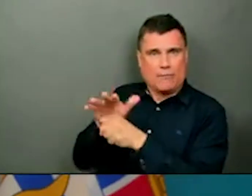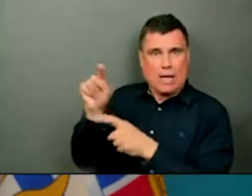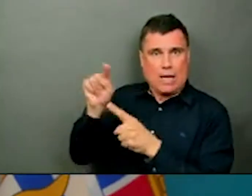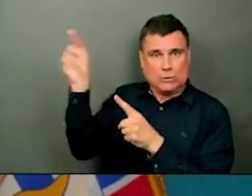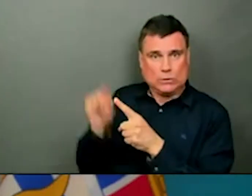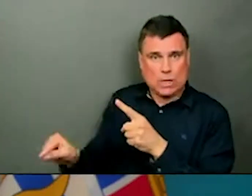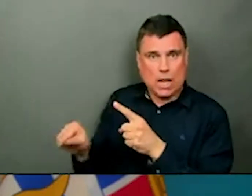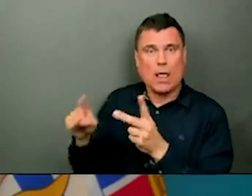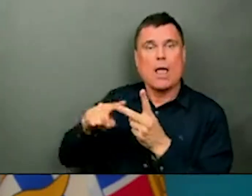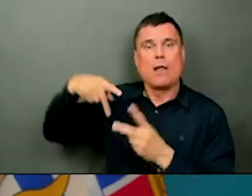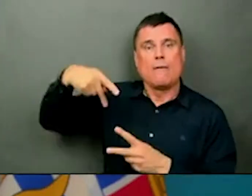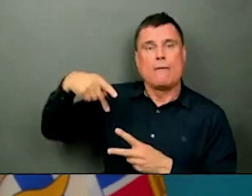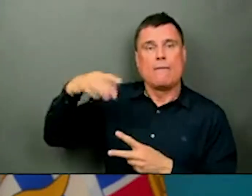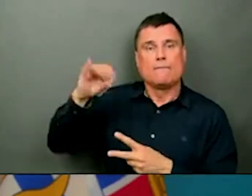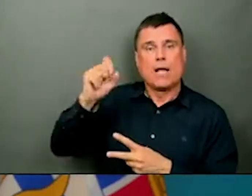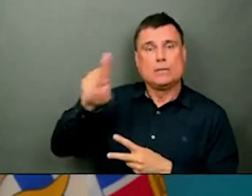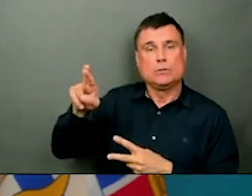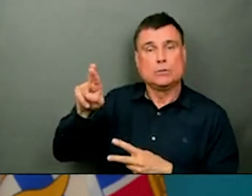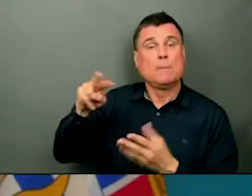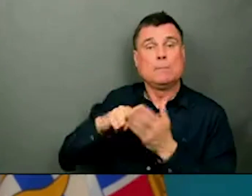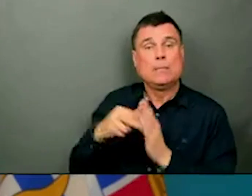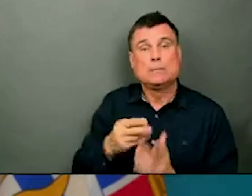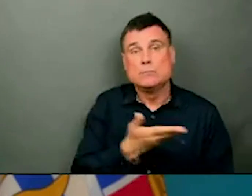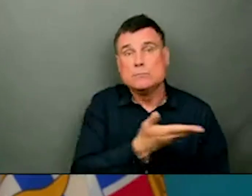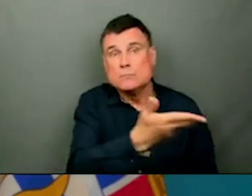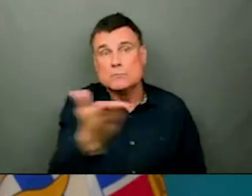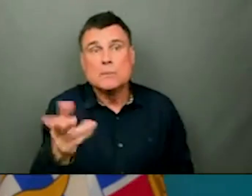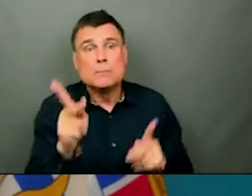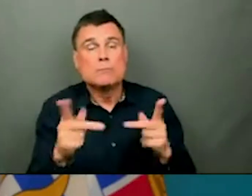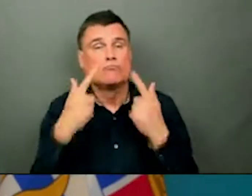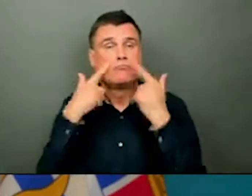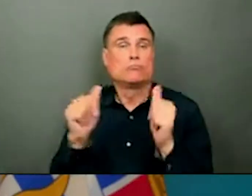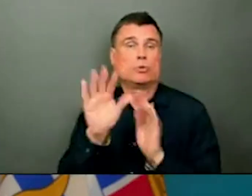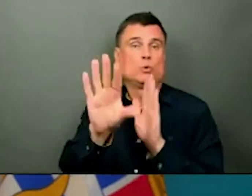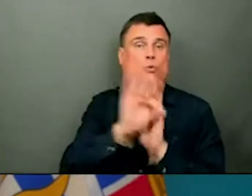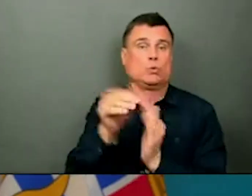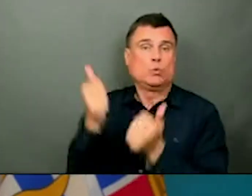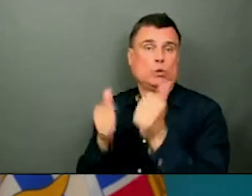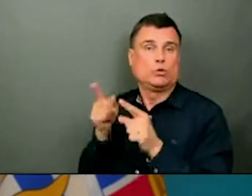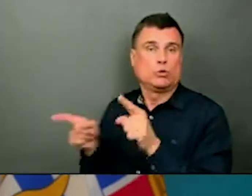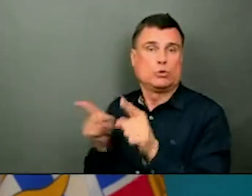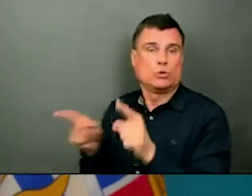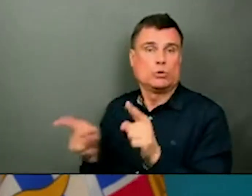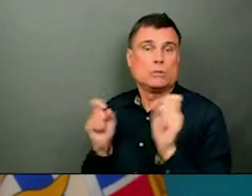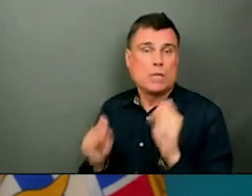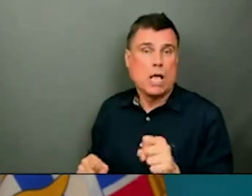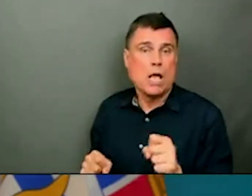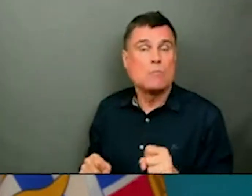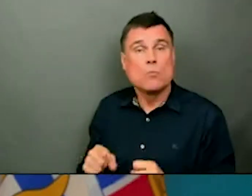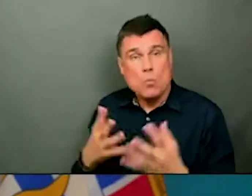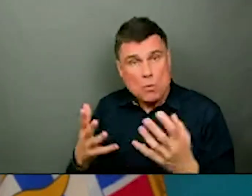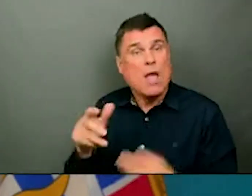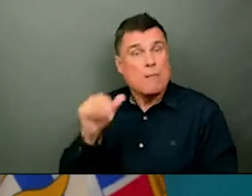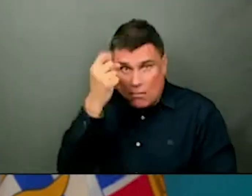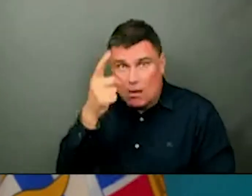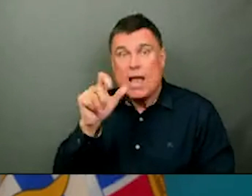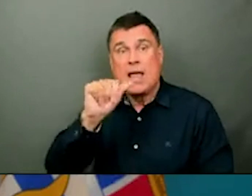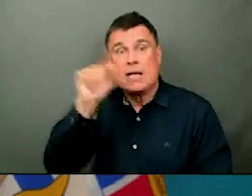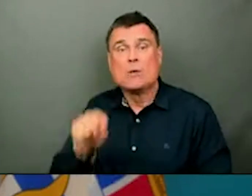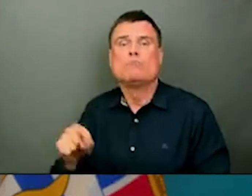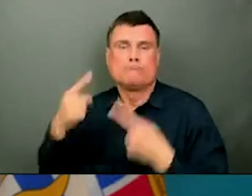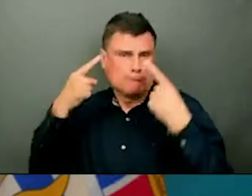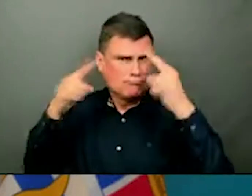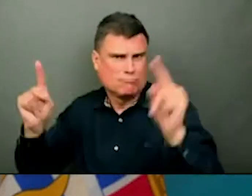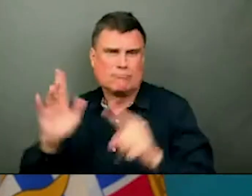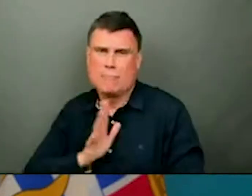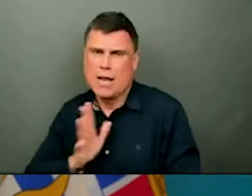of receiving that as their second shot. We know that there are that it's a very effective vaccine and that the risk of these very rare